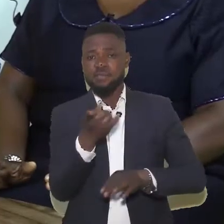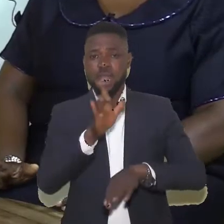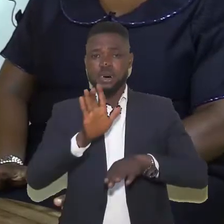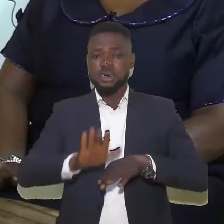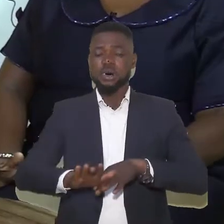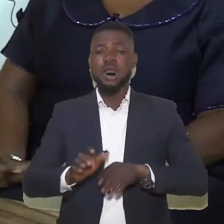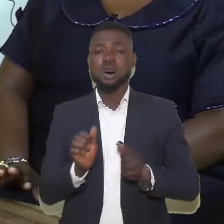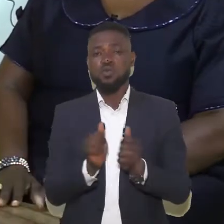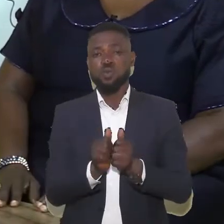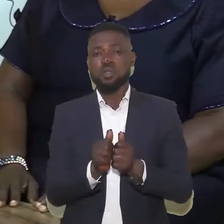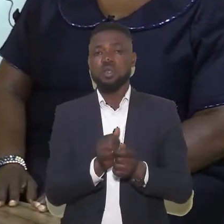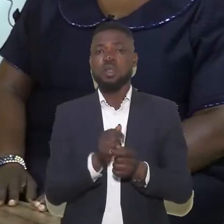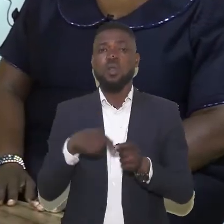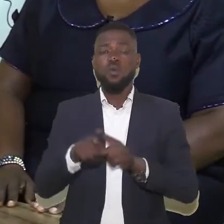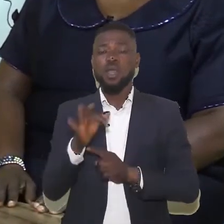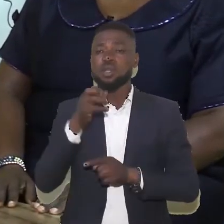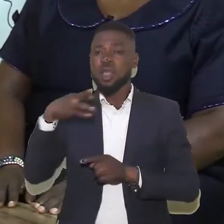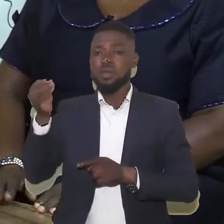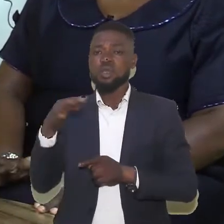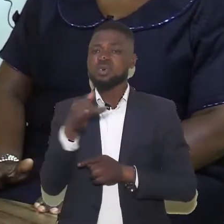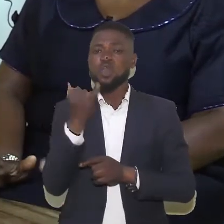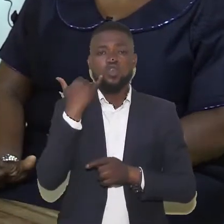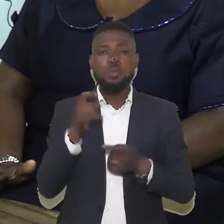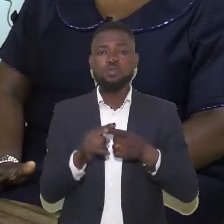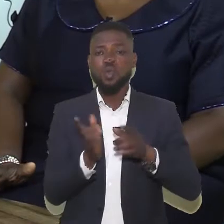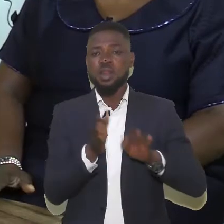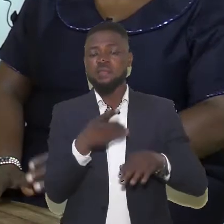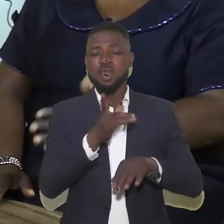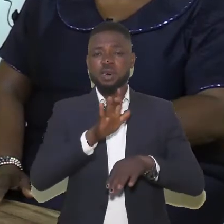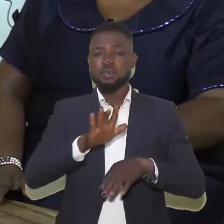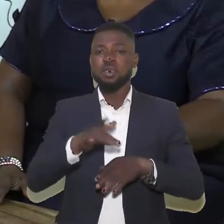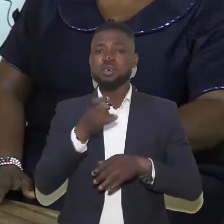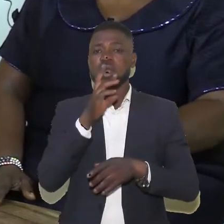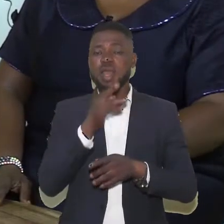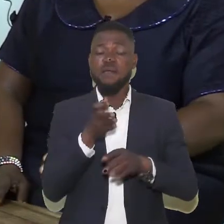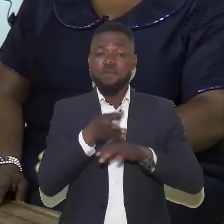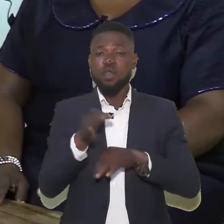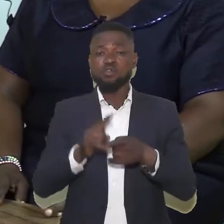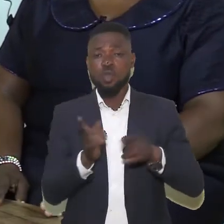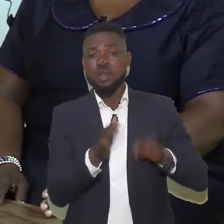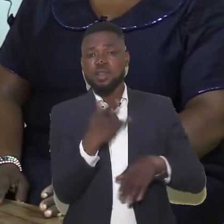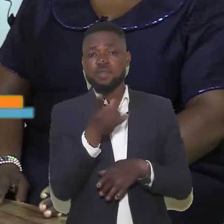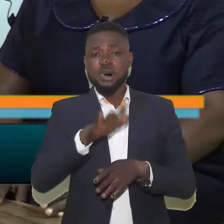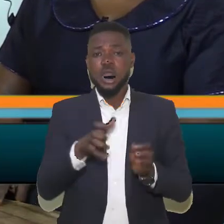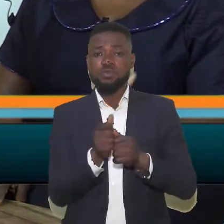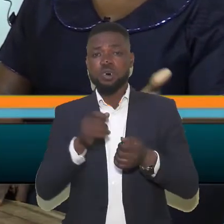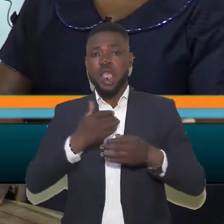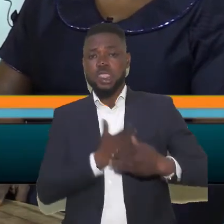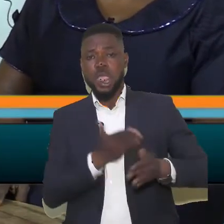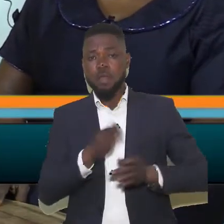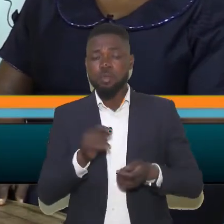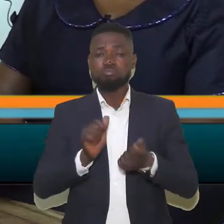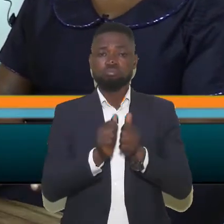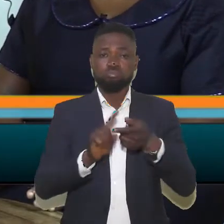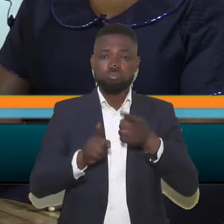with while they're away? They are forced to leave the child with a neighbor. They are forced to leave the child with a